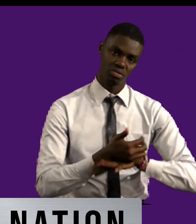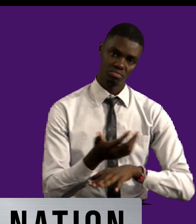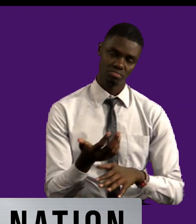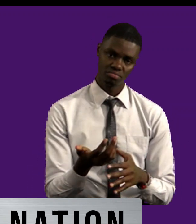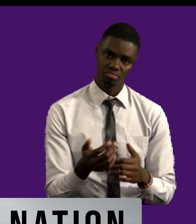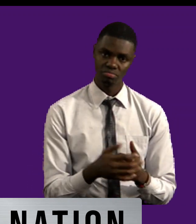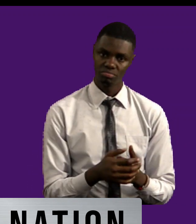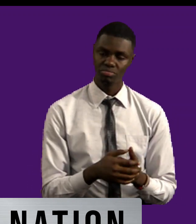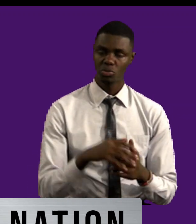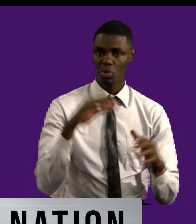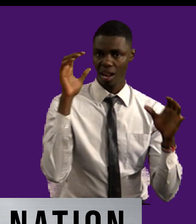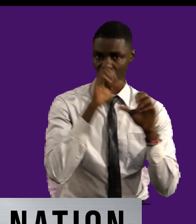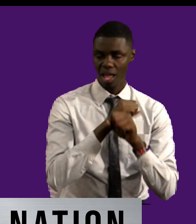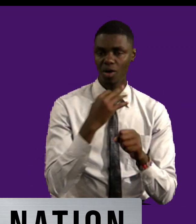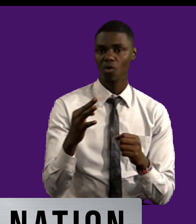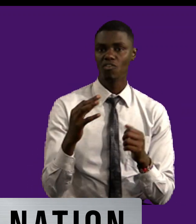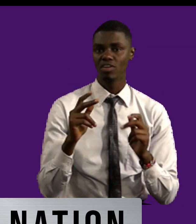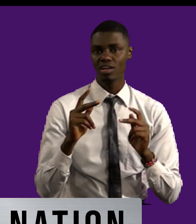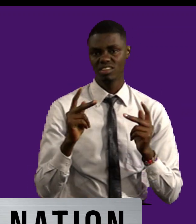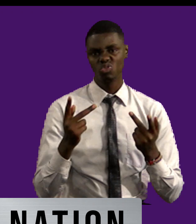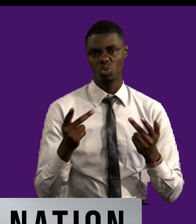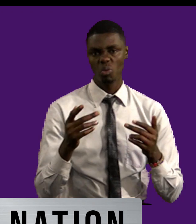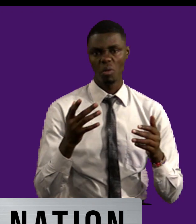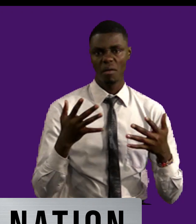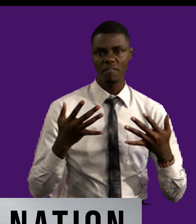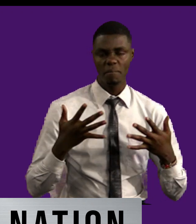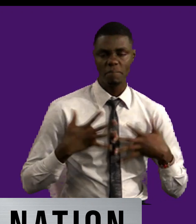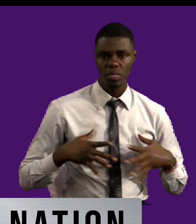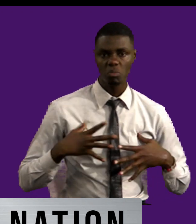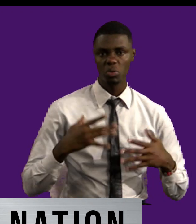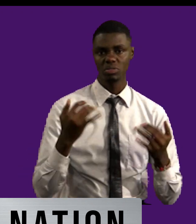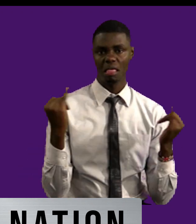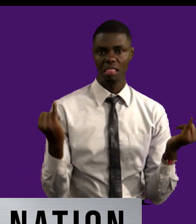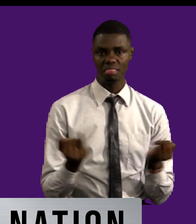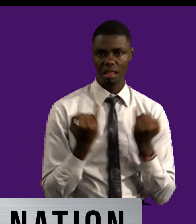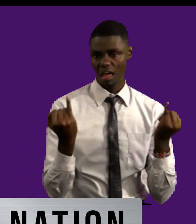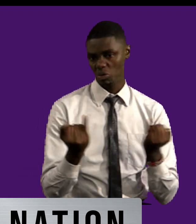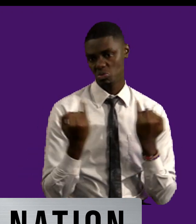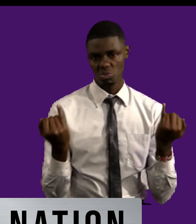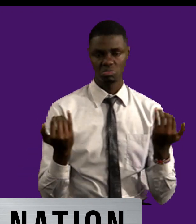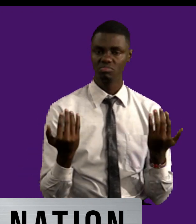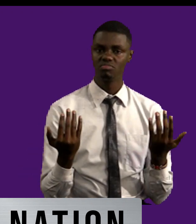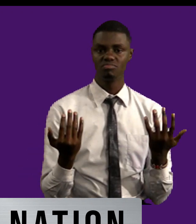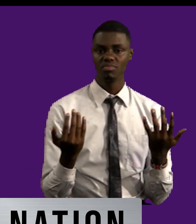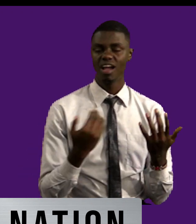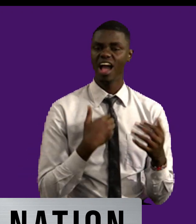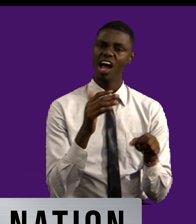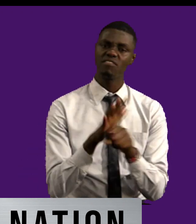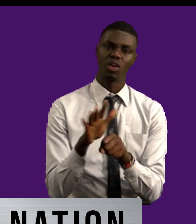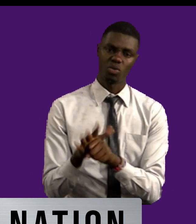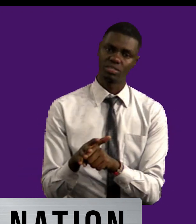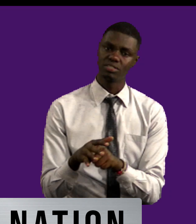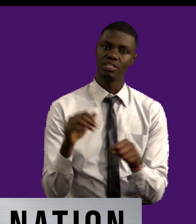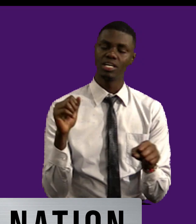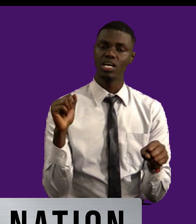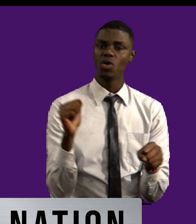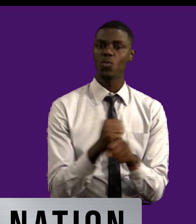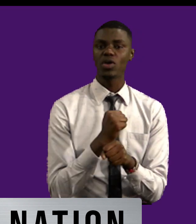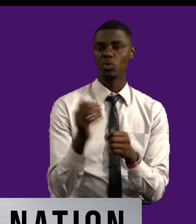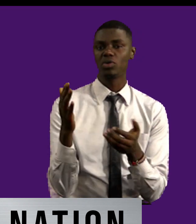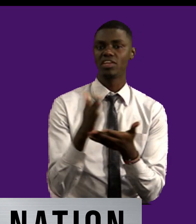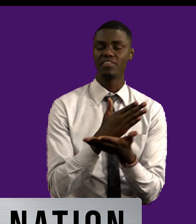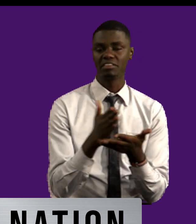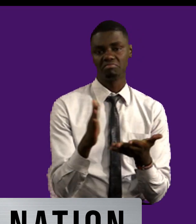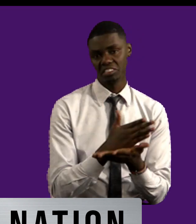Just that lack of human interaction. No, there is much that we could not have shared on